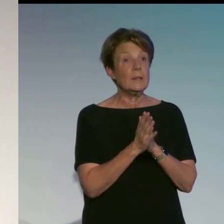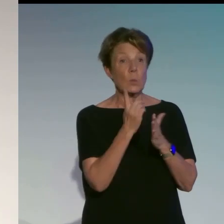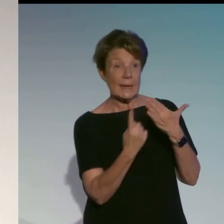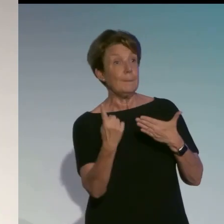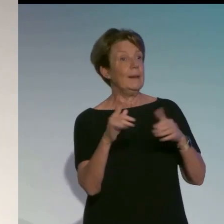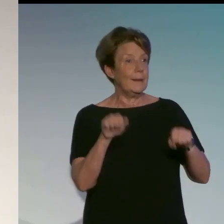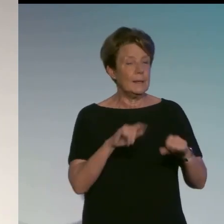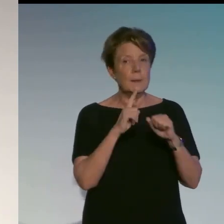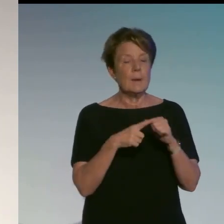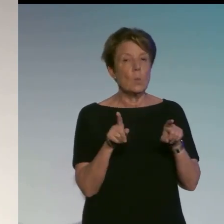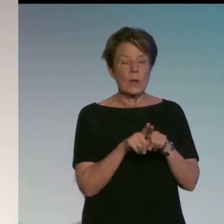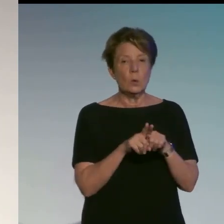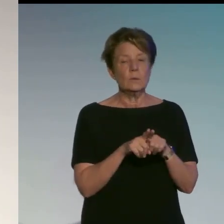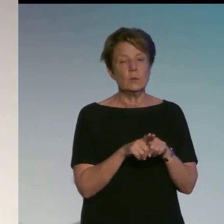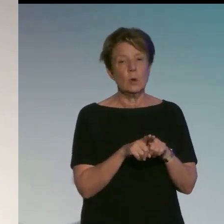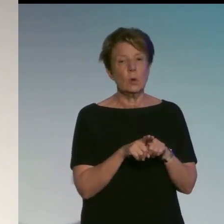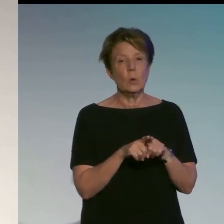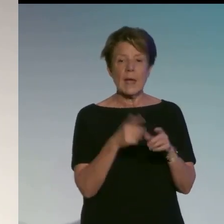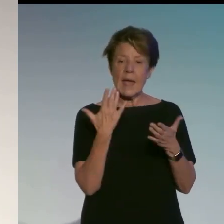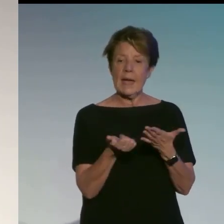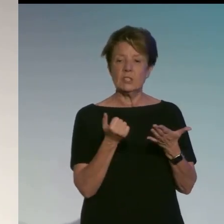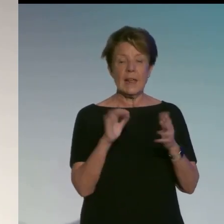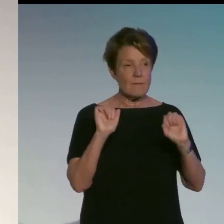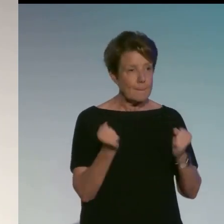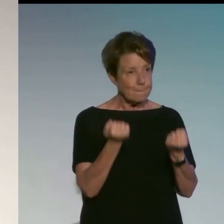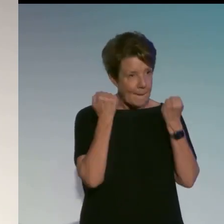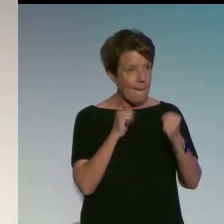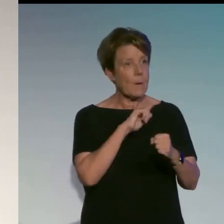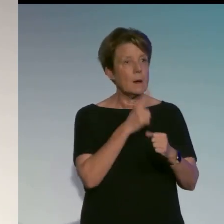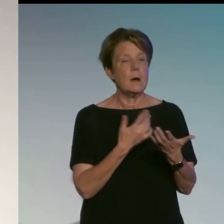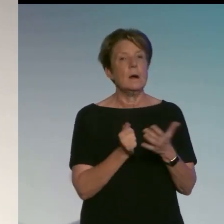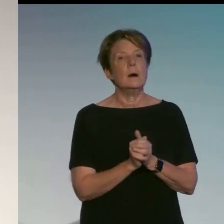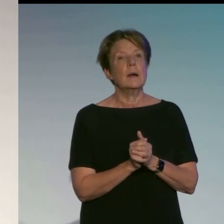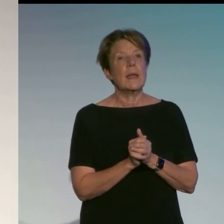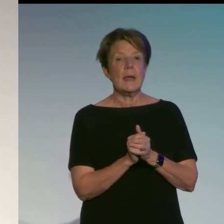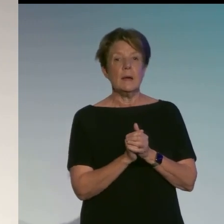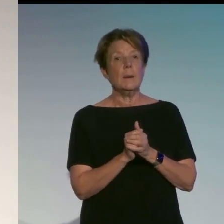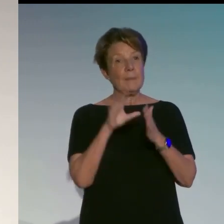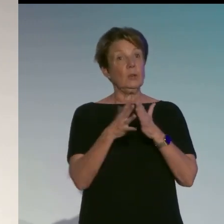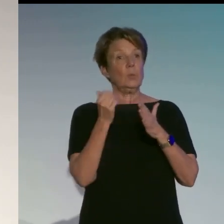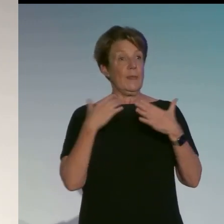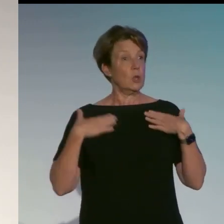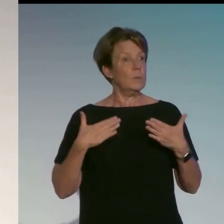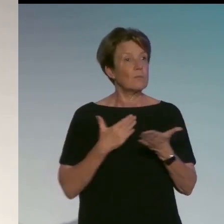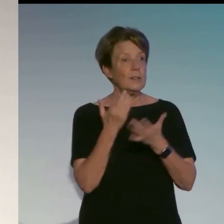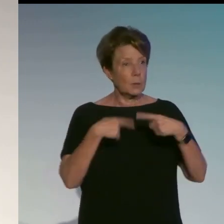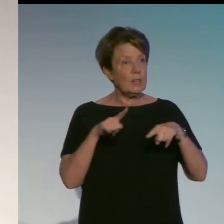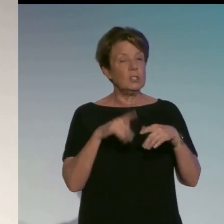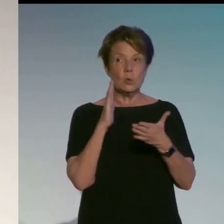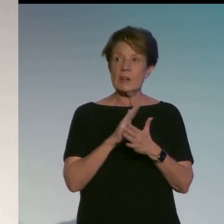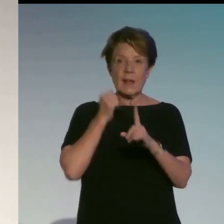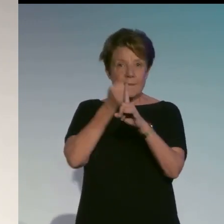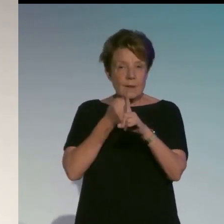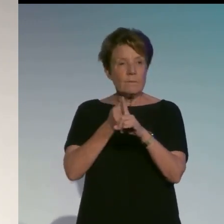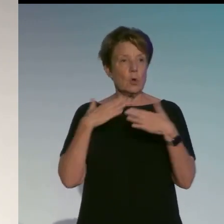but we also do flex the mana, and that means the power and the status of who the New Zealand Human Rights Commission is to advocate for people with human rights.